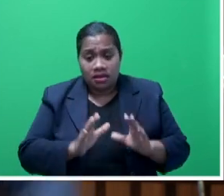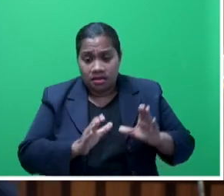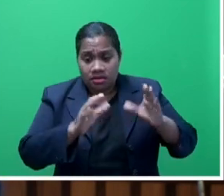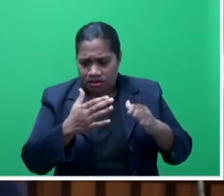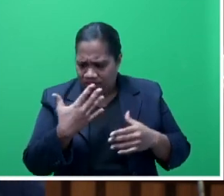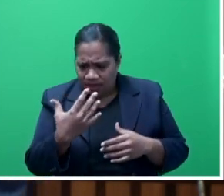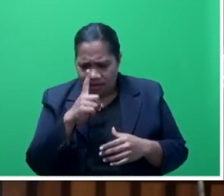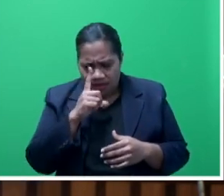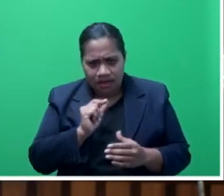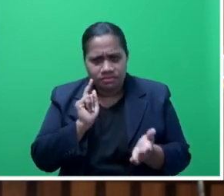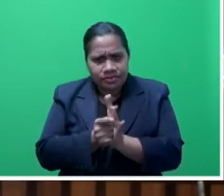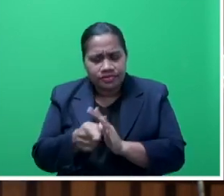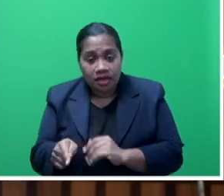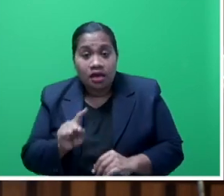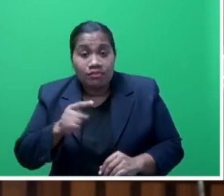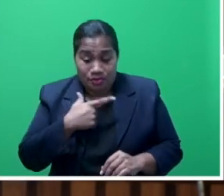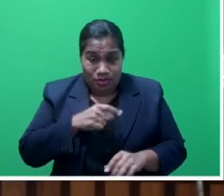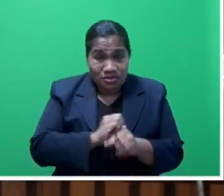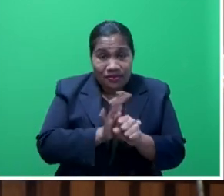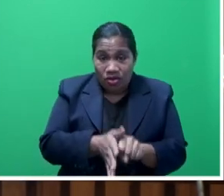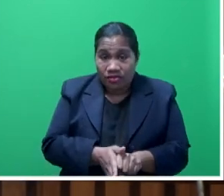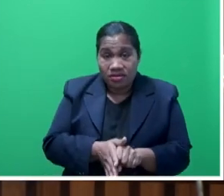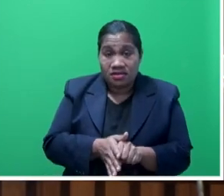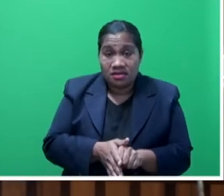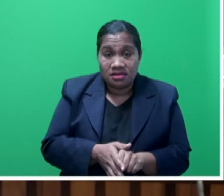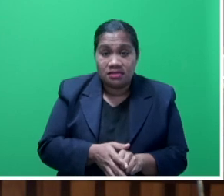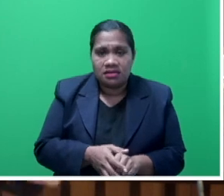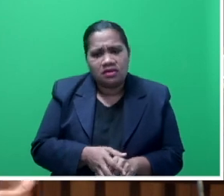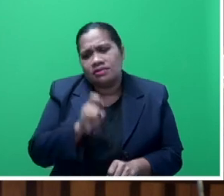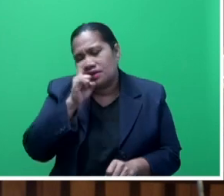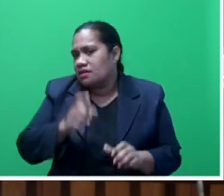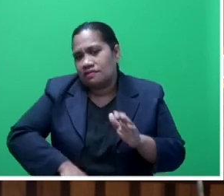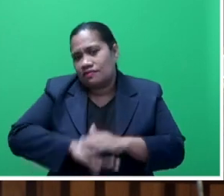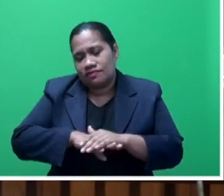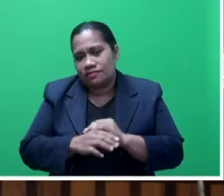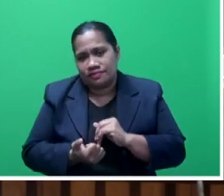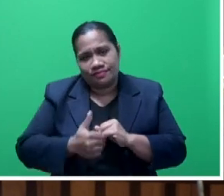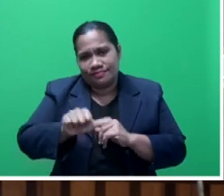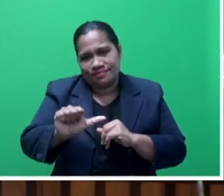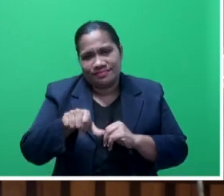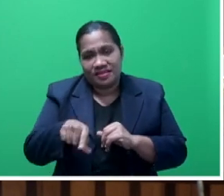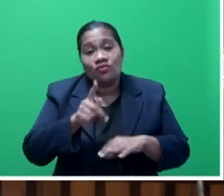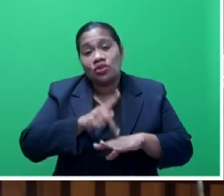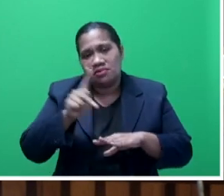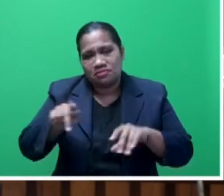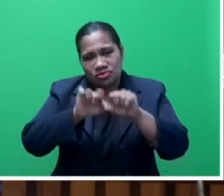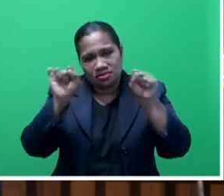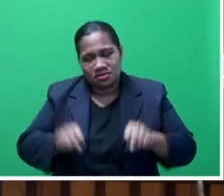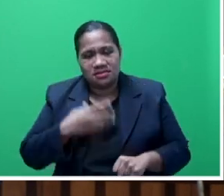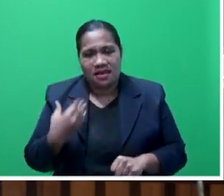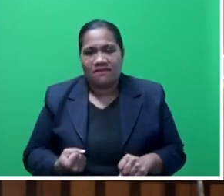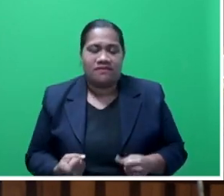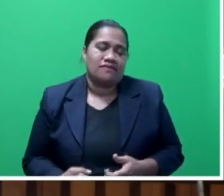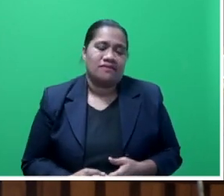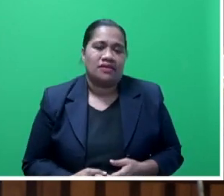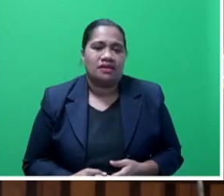And unfortunately, because of COVID-19, we are not able to fully utilize the full potential of the passport system that we do have, Mr. Speaker, sir, but